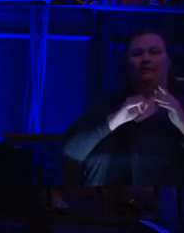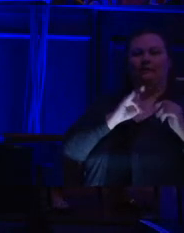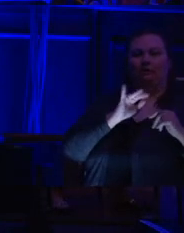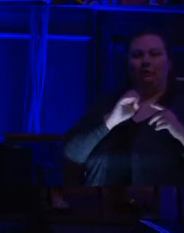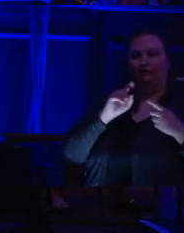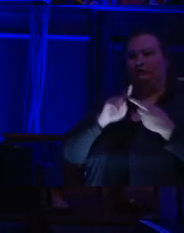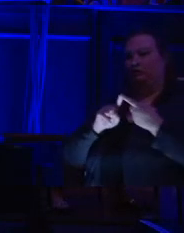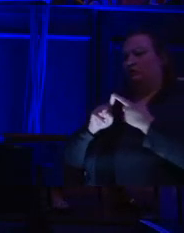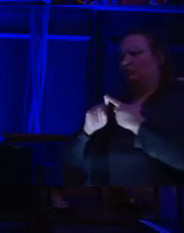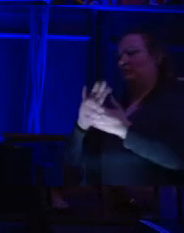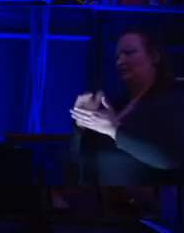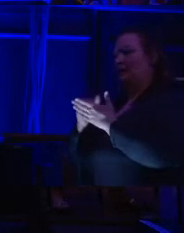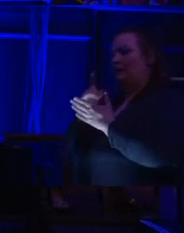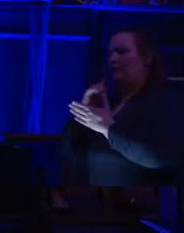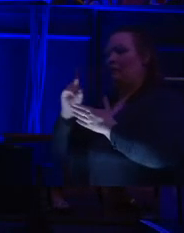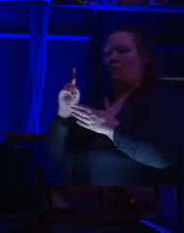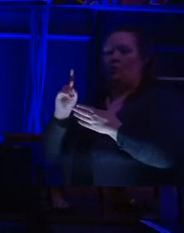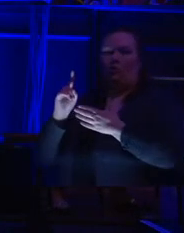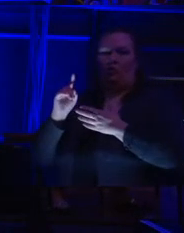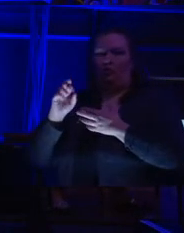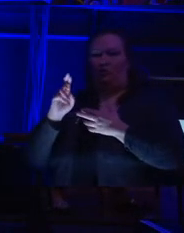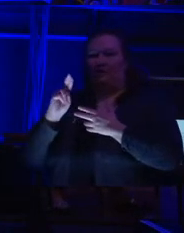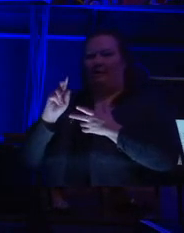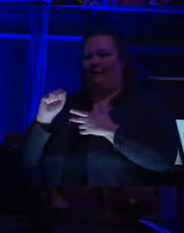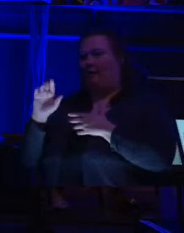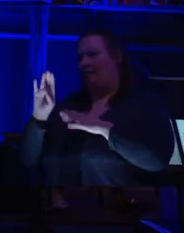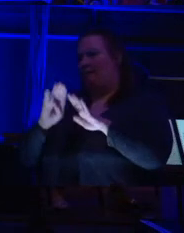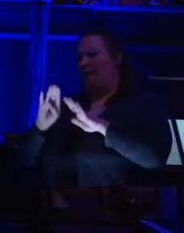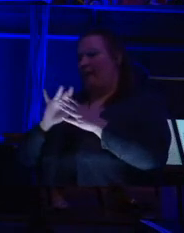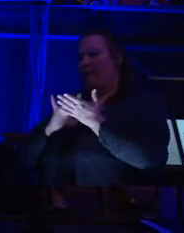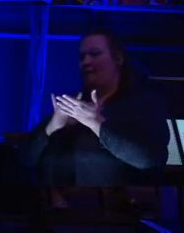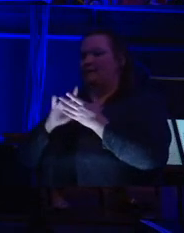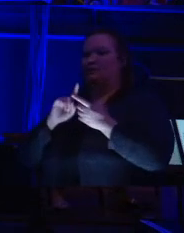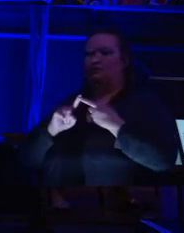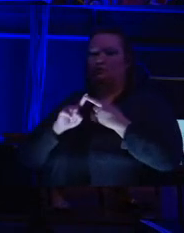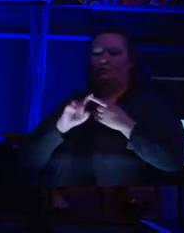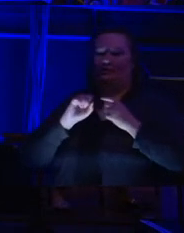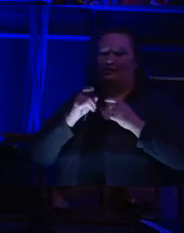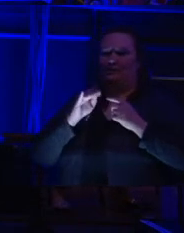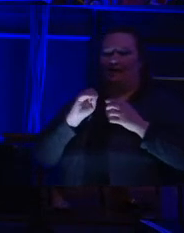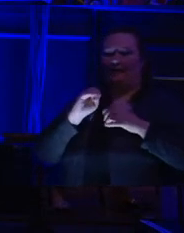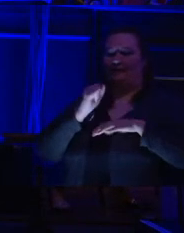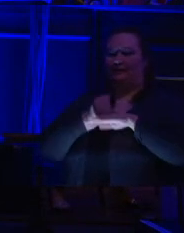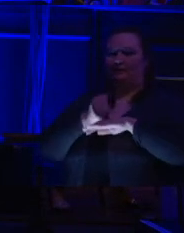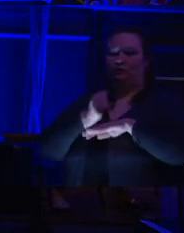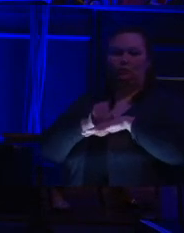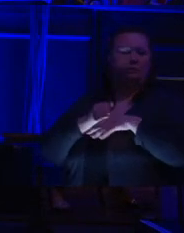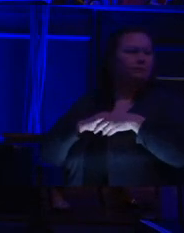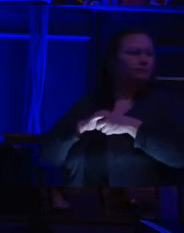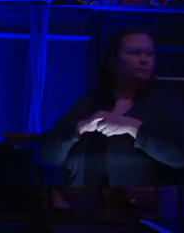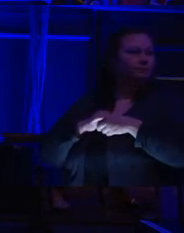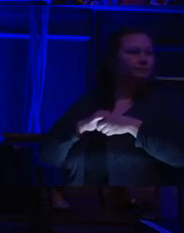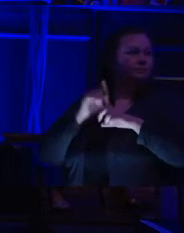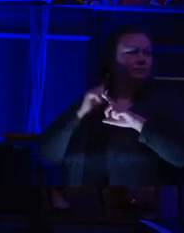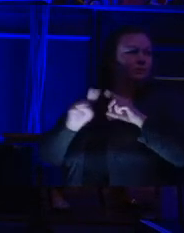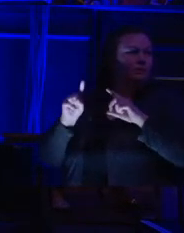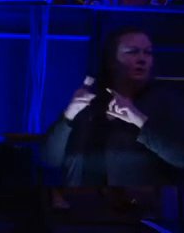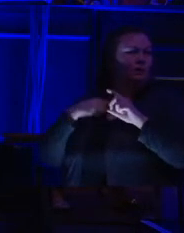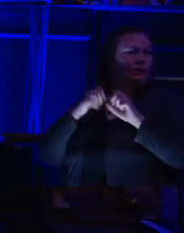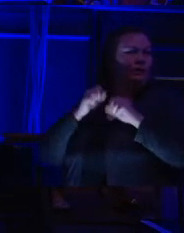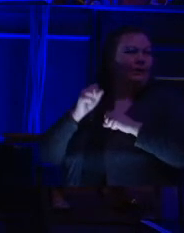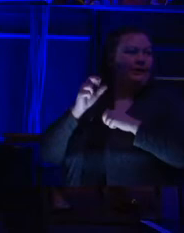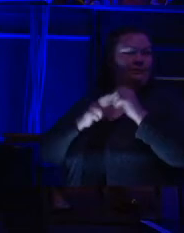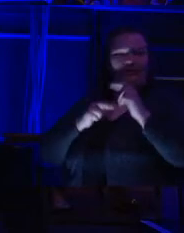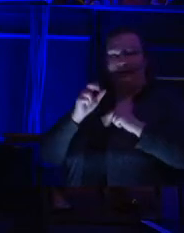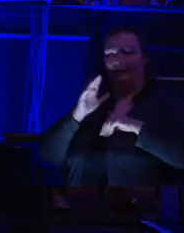to our Center for RNA Biomedicine, to our Space Institute. But we can build on